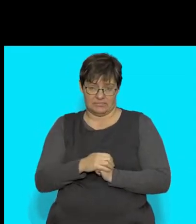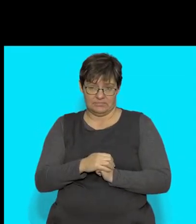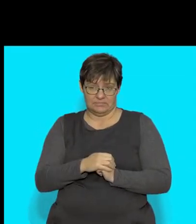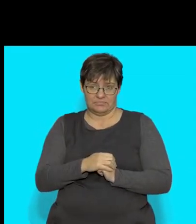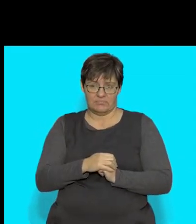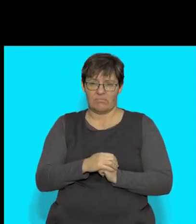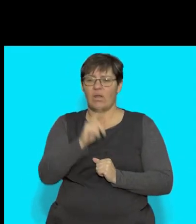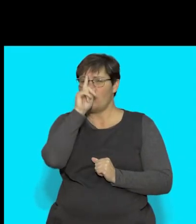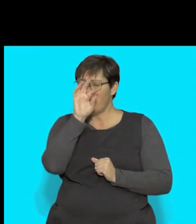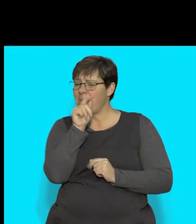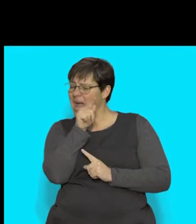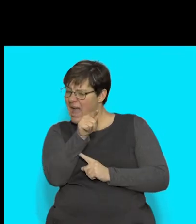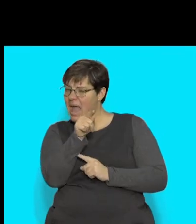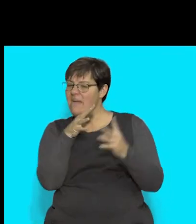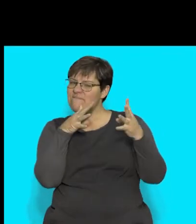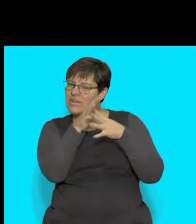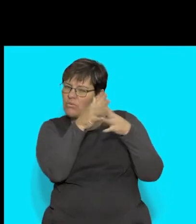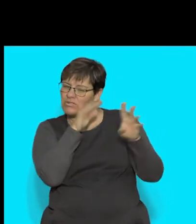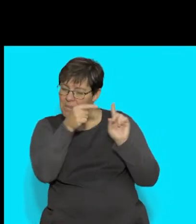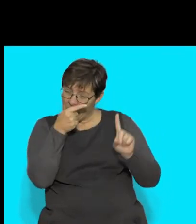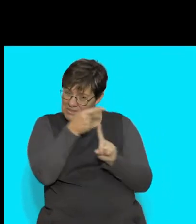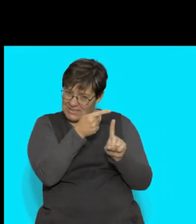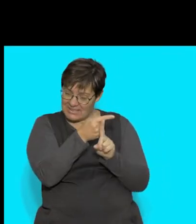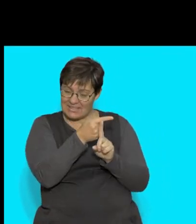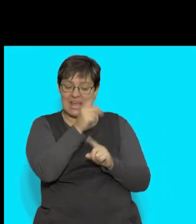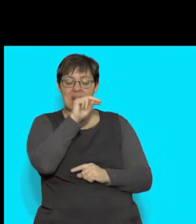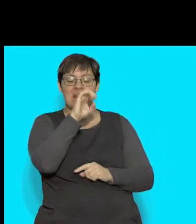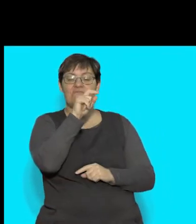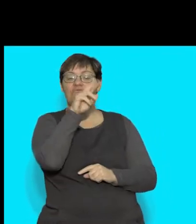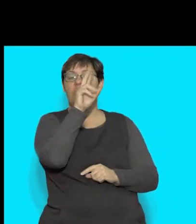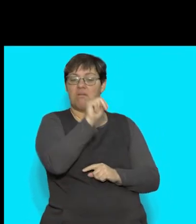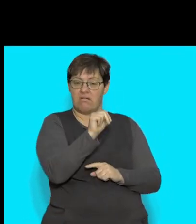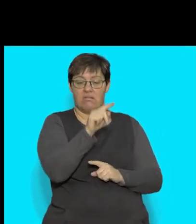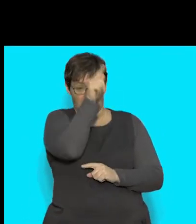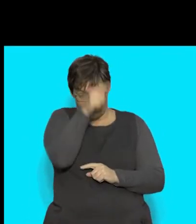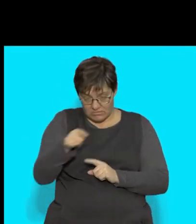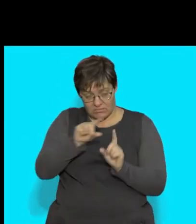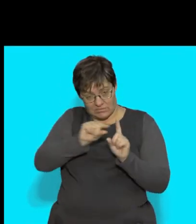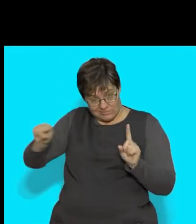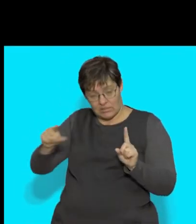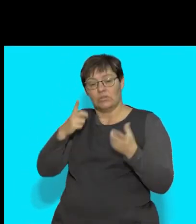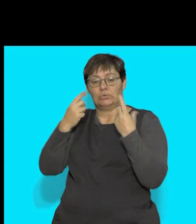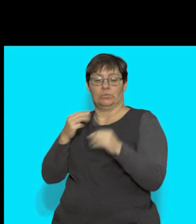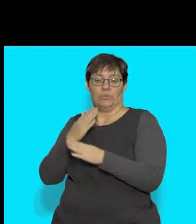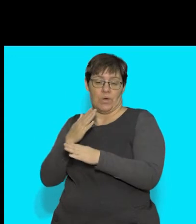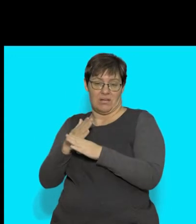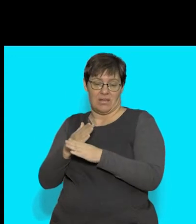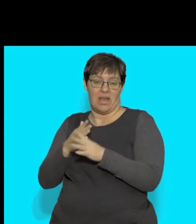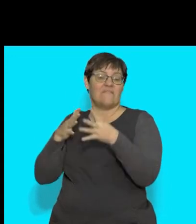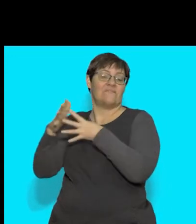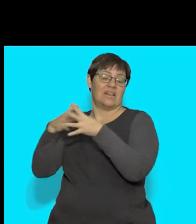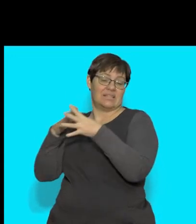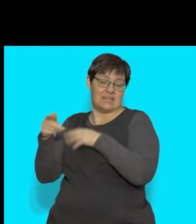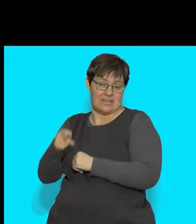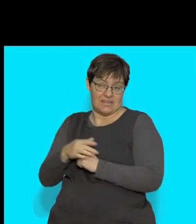the nephron, the Bowman's capsule, glomerular filtration. Remember, that is what it's all about. The